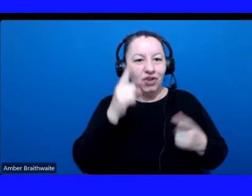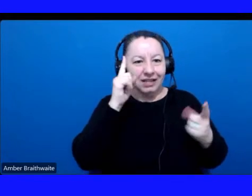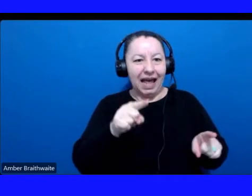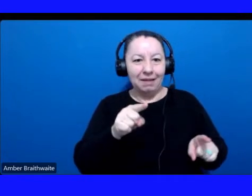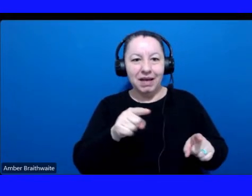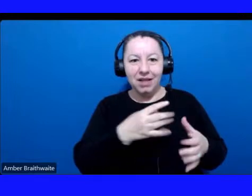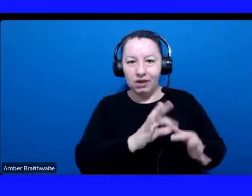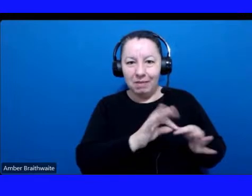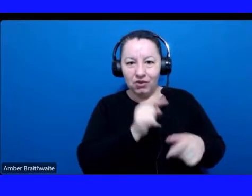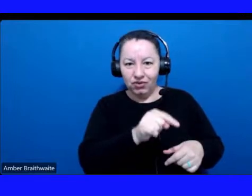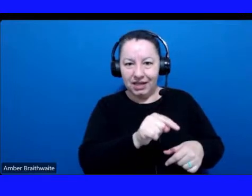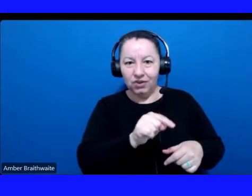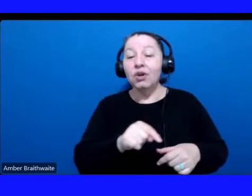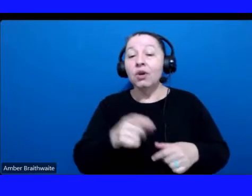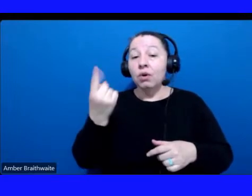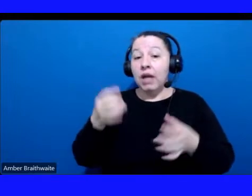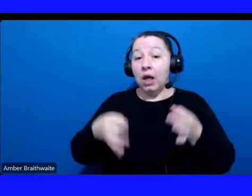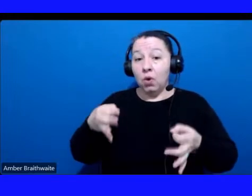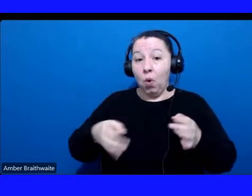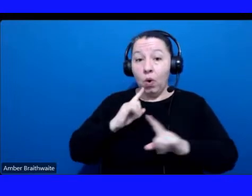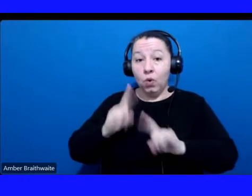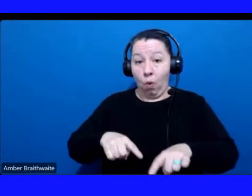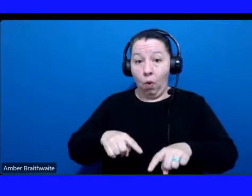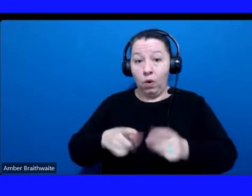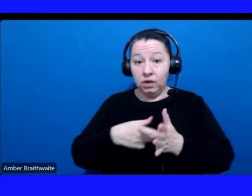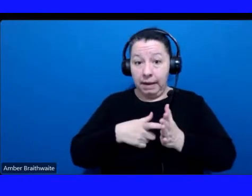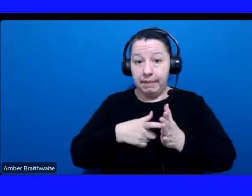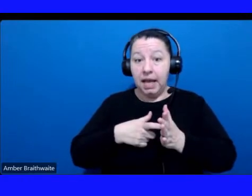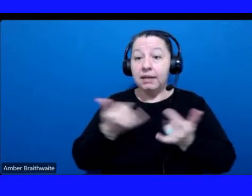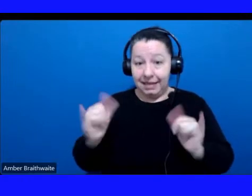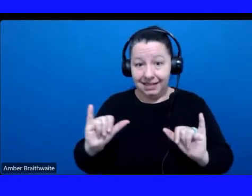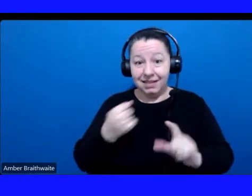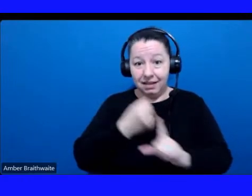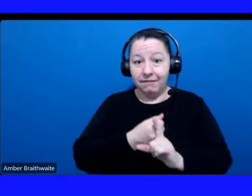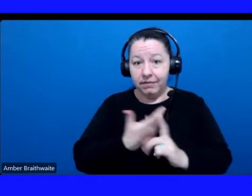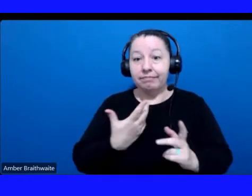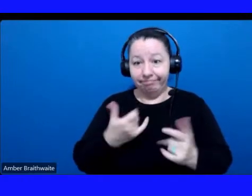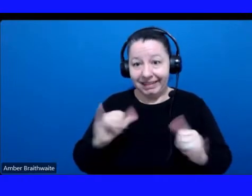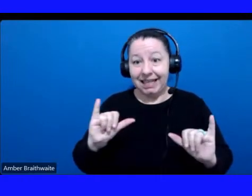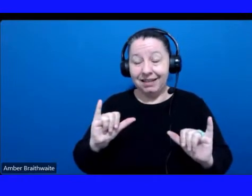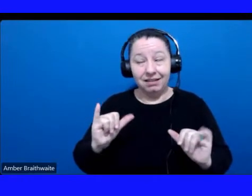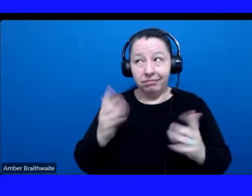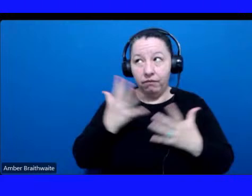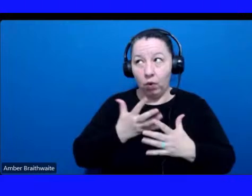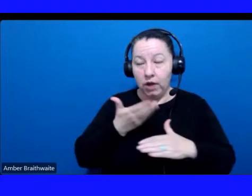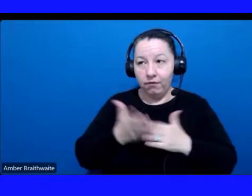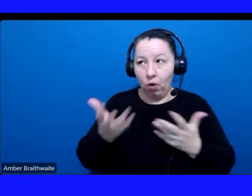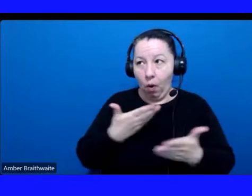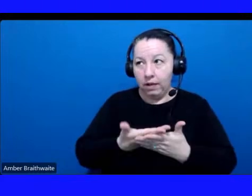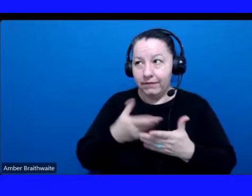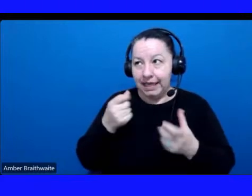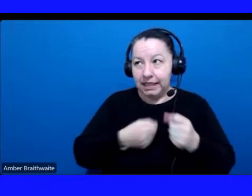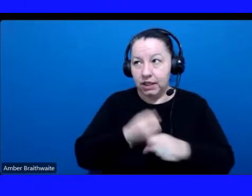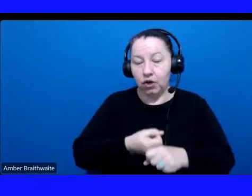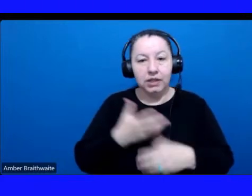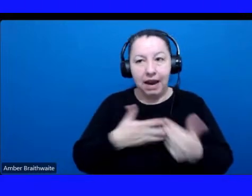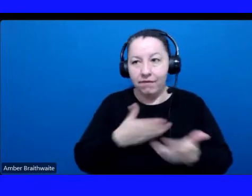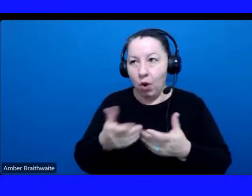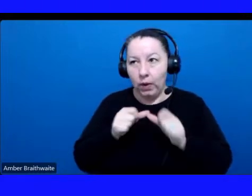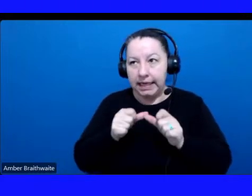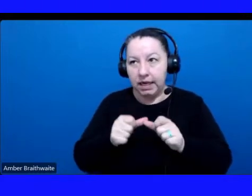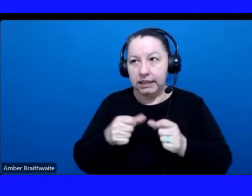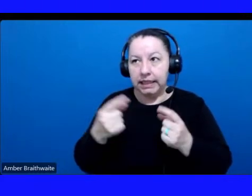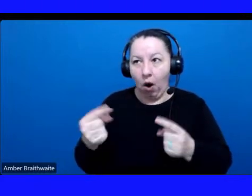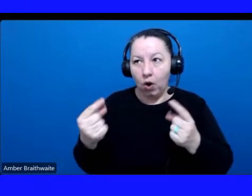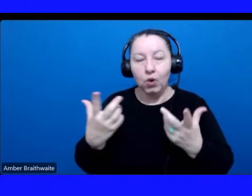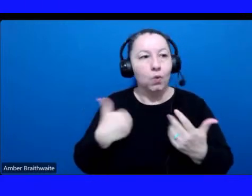when that gets settled, we would expect to continue to support the successful reentry of our patients into the community. And this